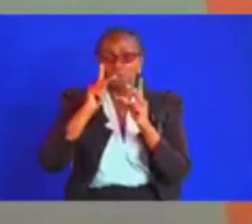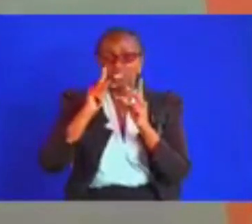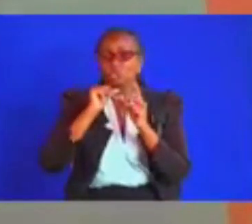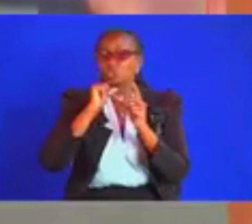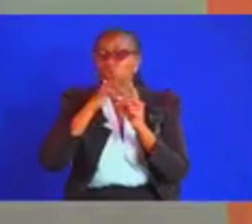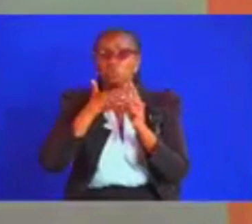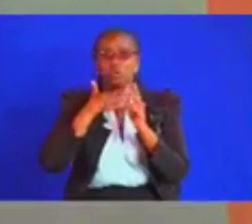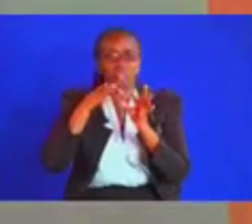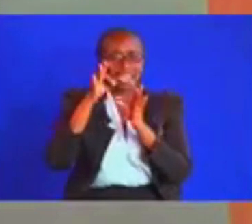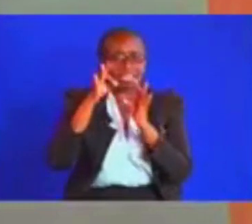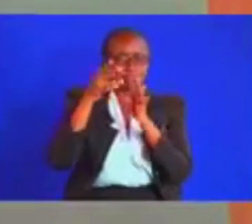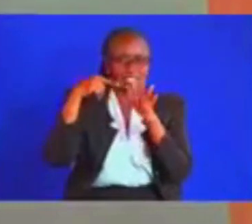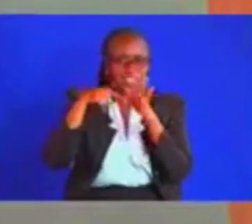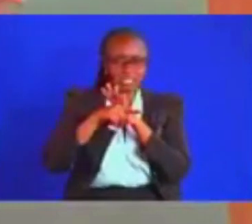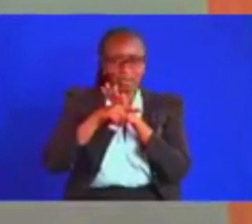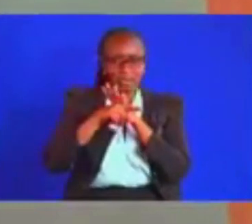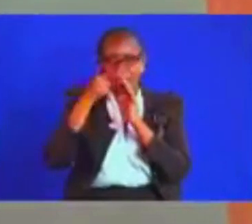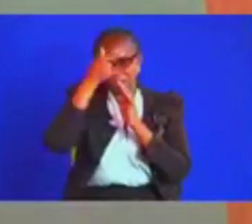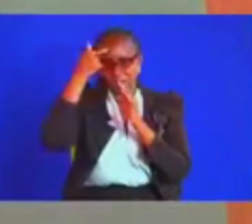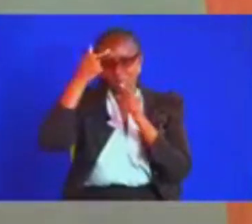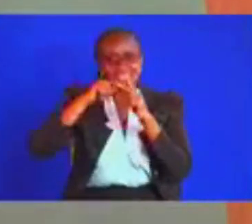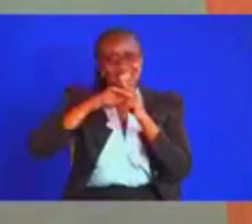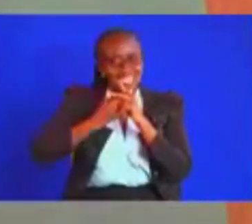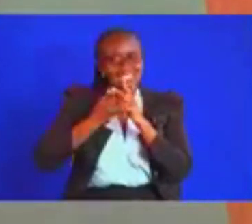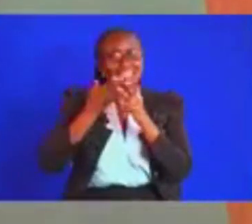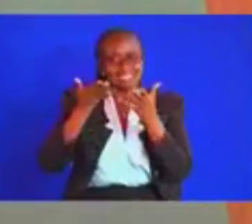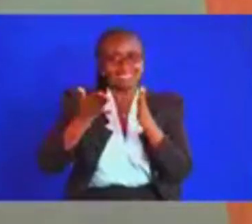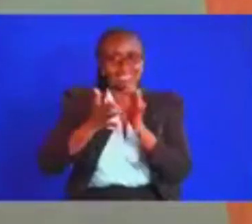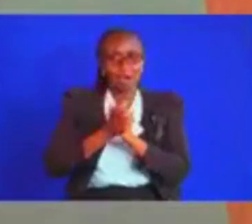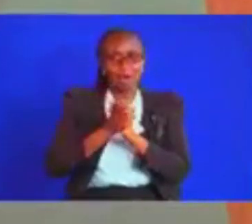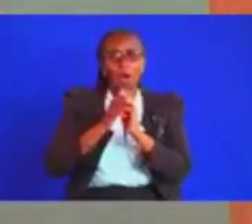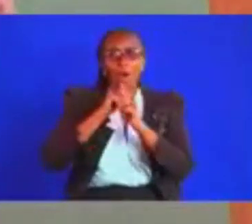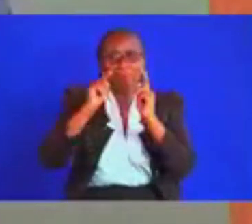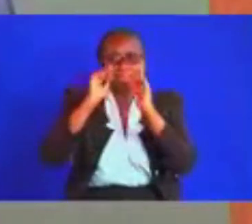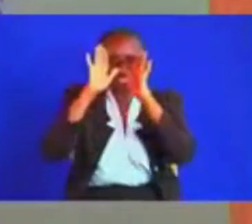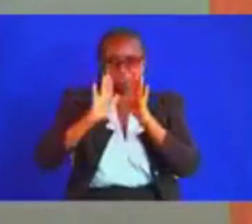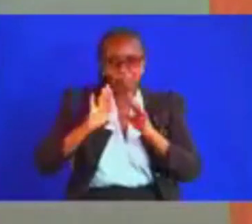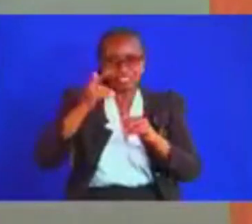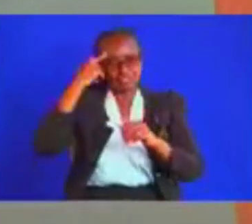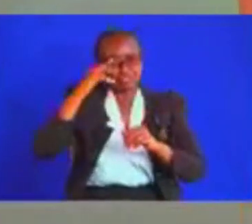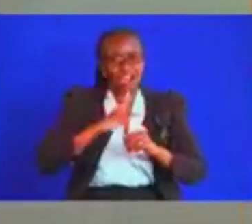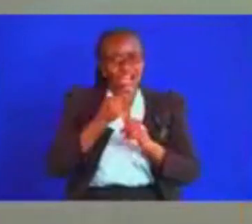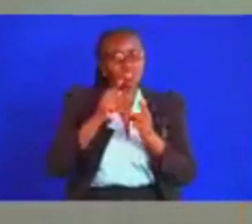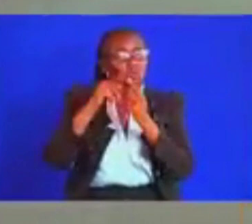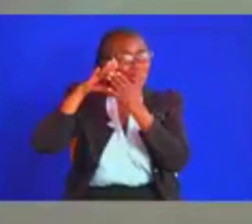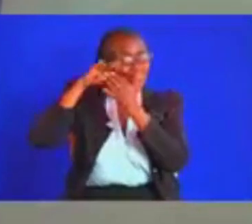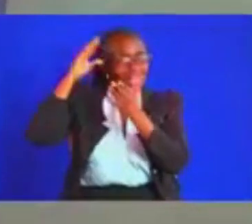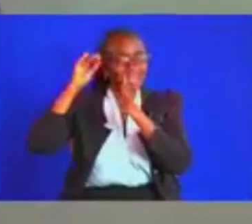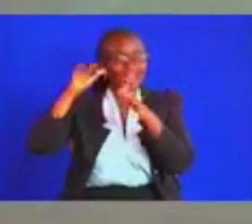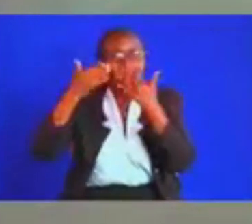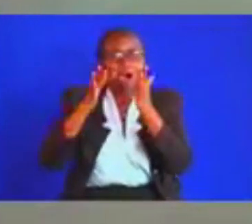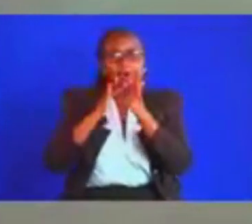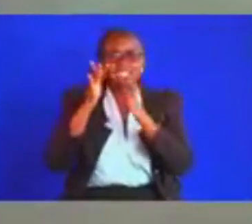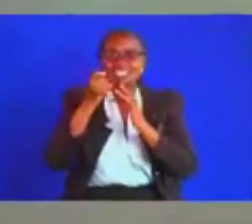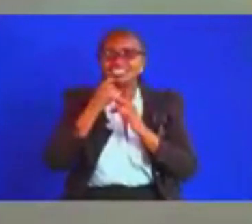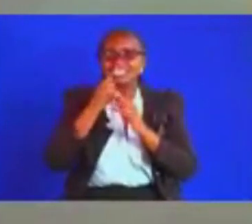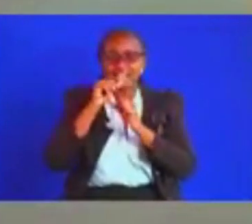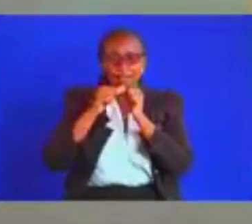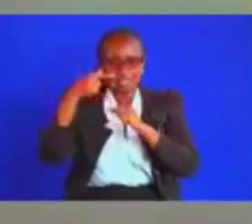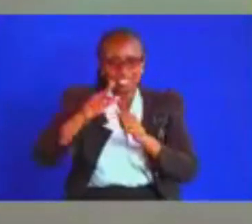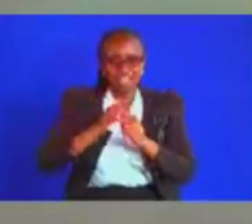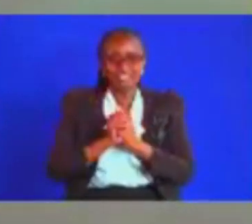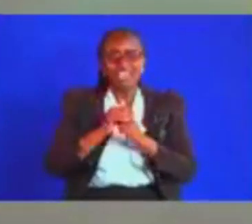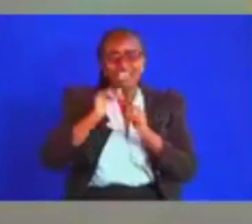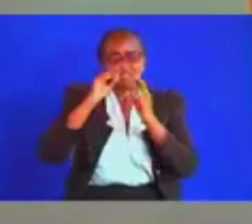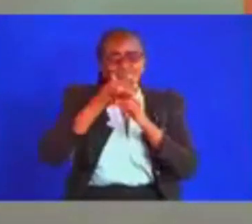those discussions, since we are just starting our session, but it's important for us to study what Jesus said about himself. The wisest